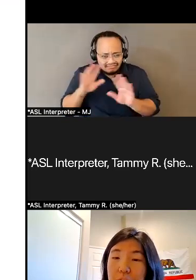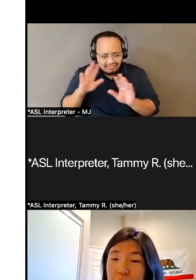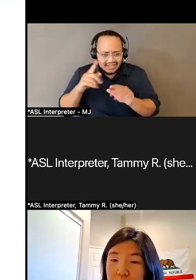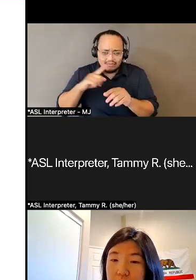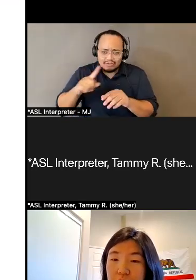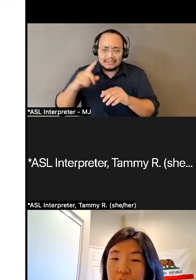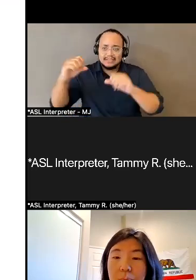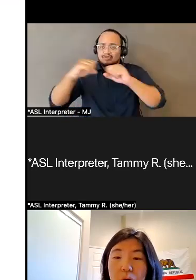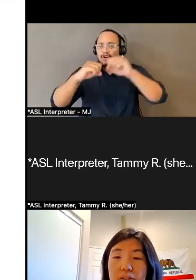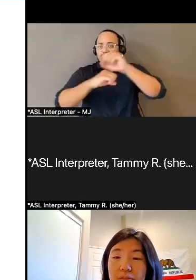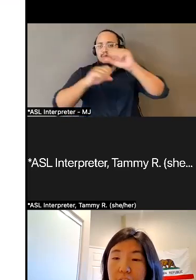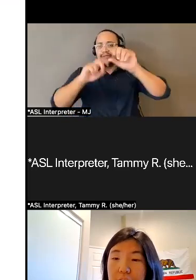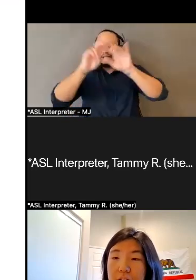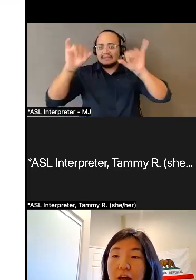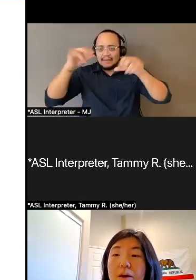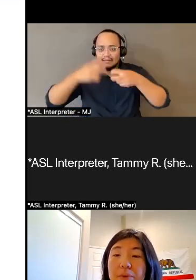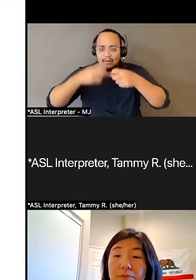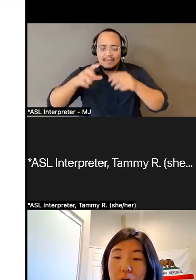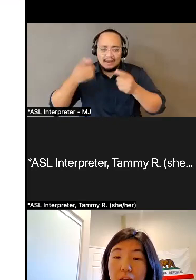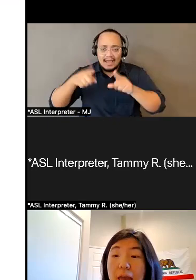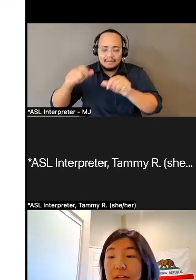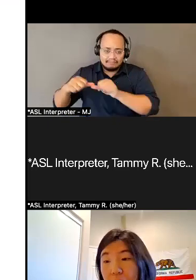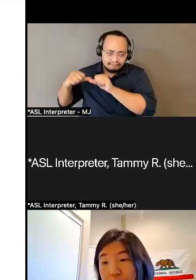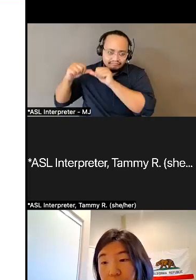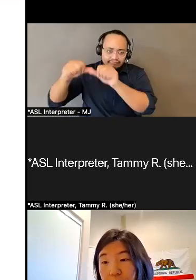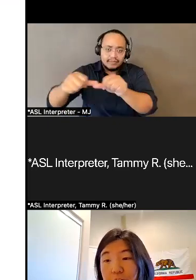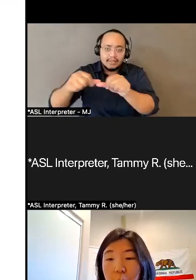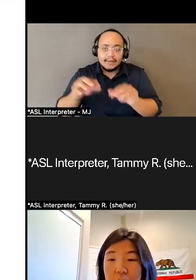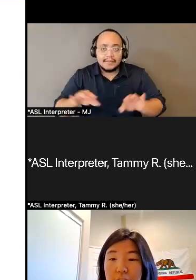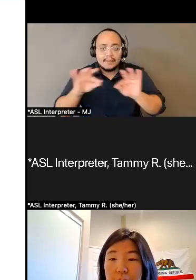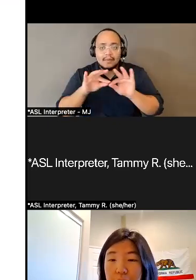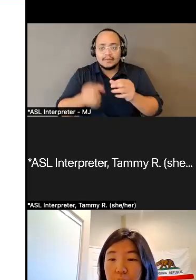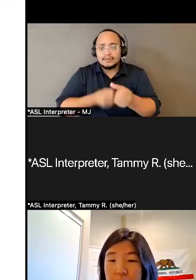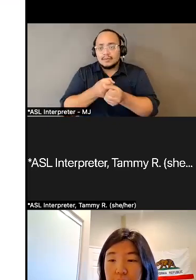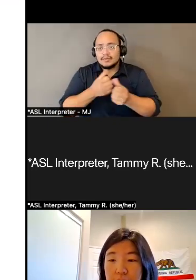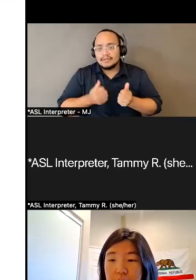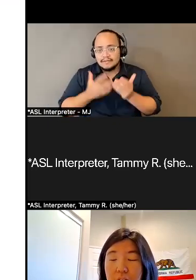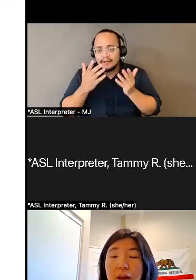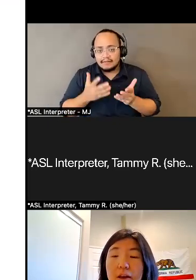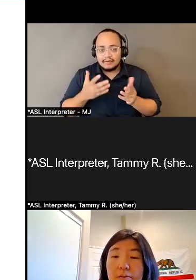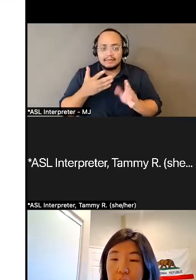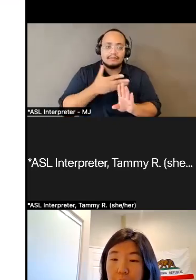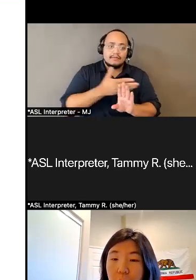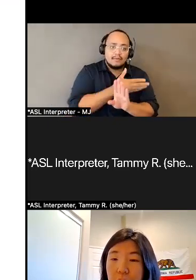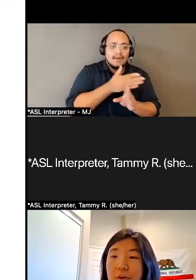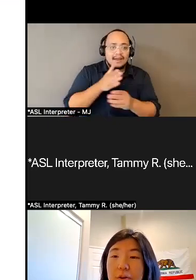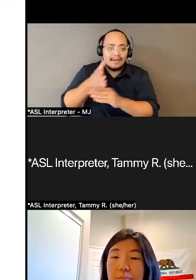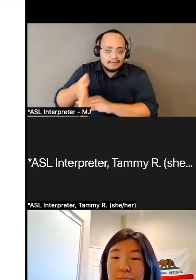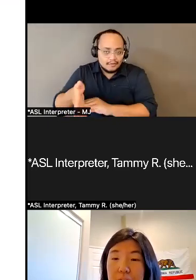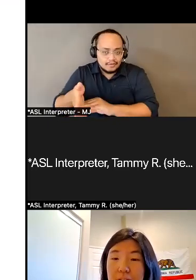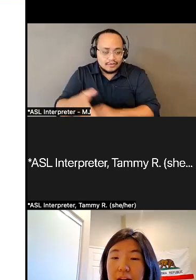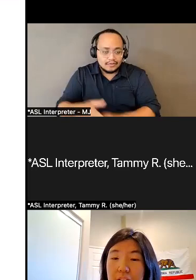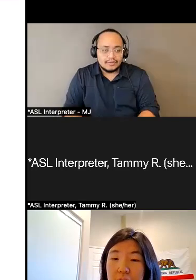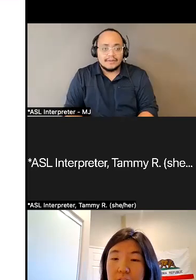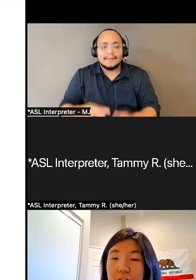leverage opportunities to support survivors before and after those moments of peak crisis. Therefore, we